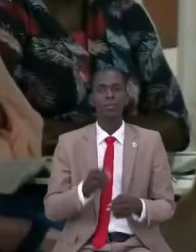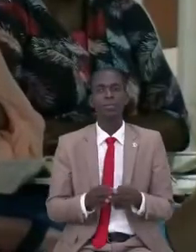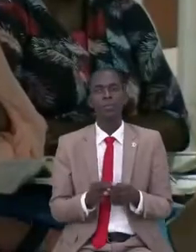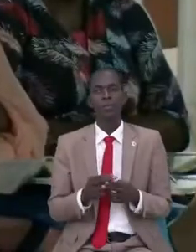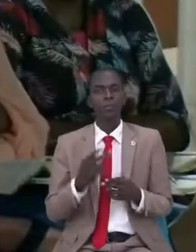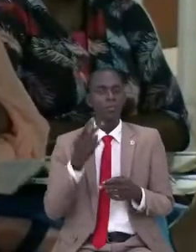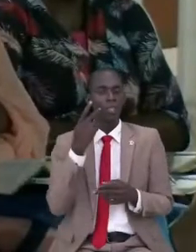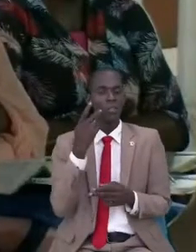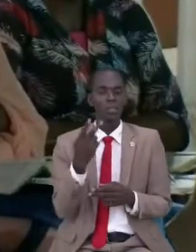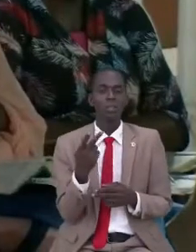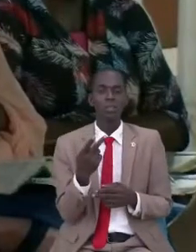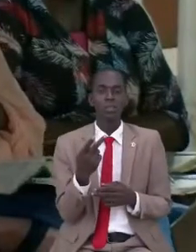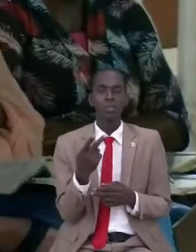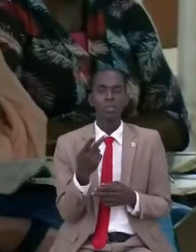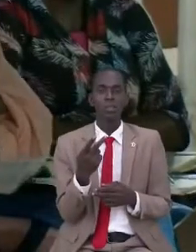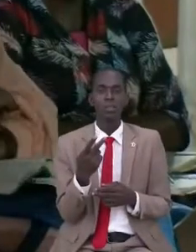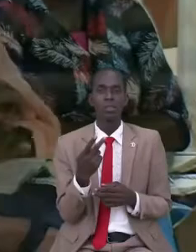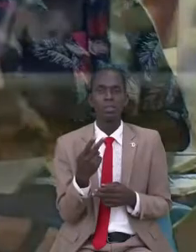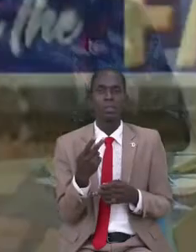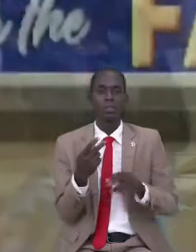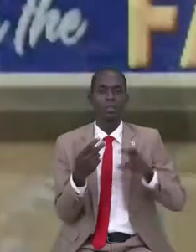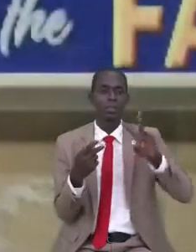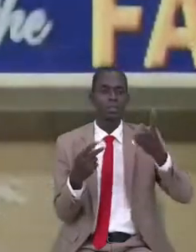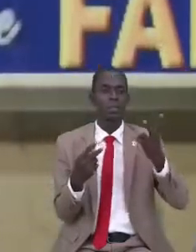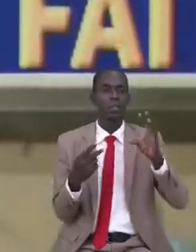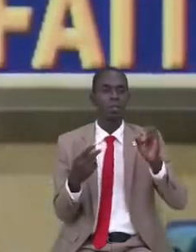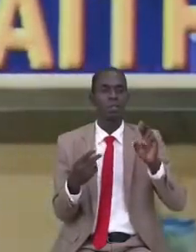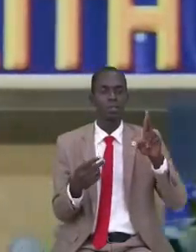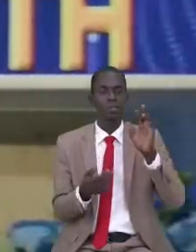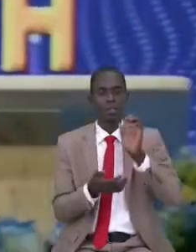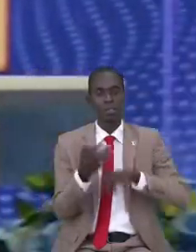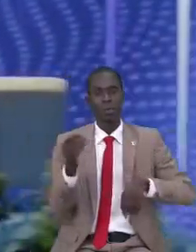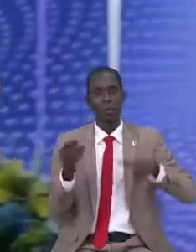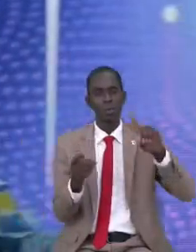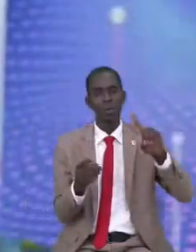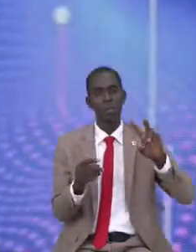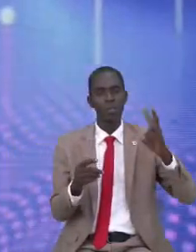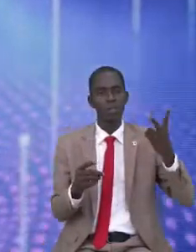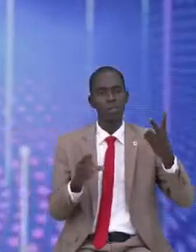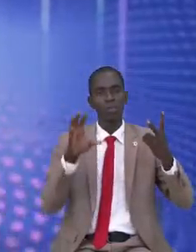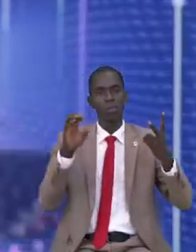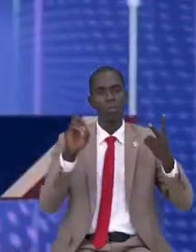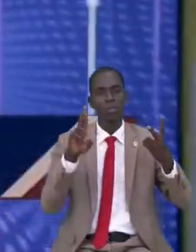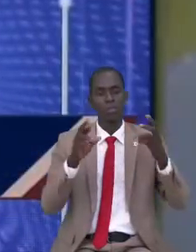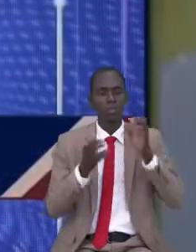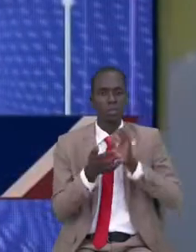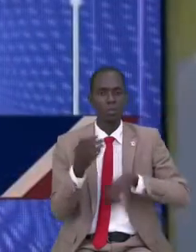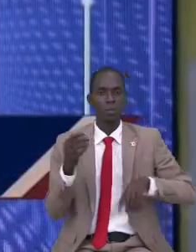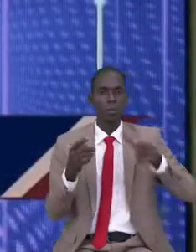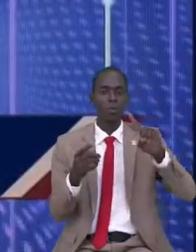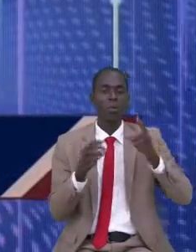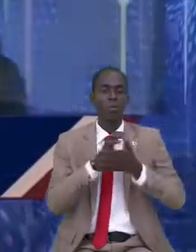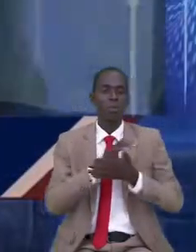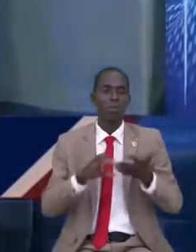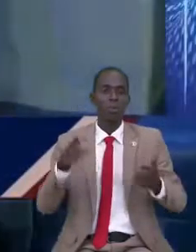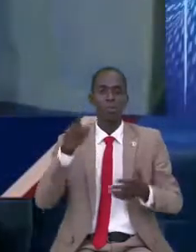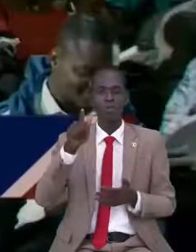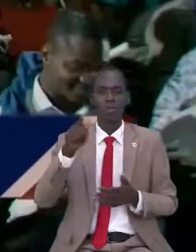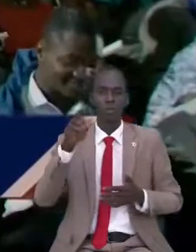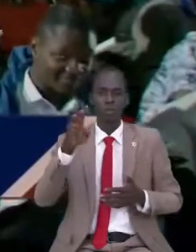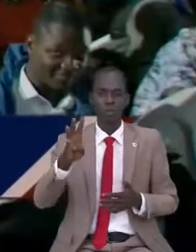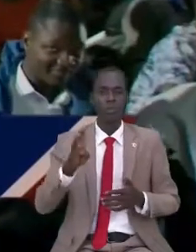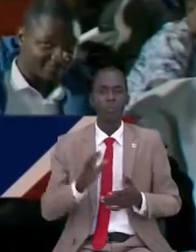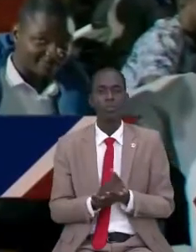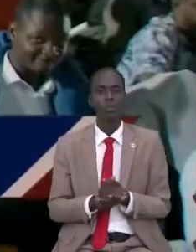We're looking at 2 Corinthians chapter 1, verse 24. 2 Corinthians chapter 1, reading from